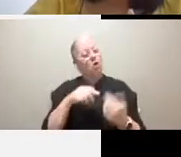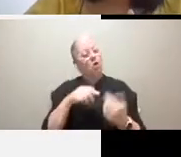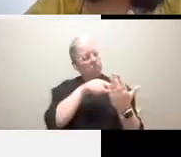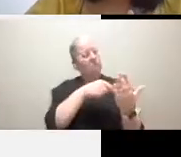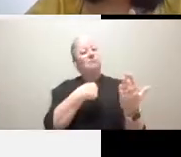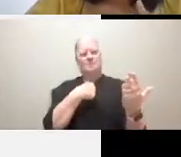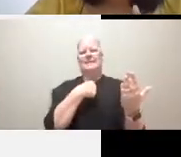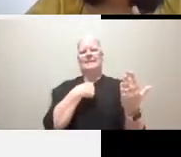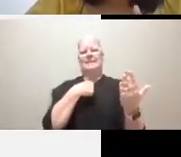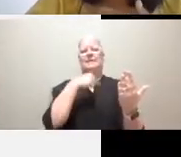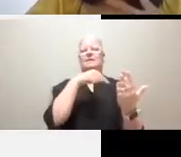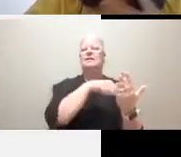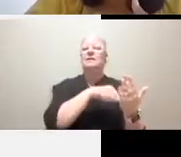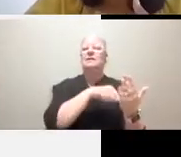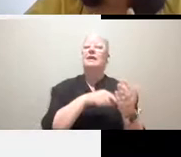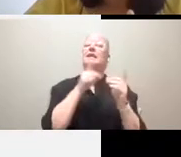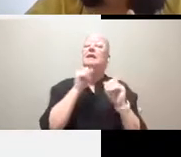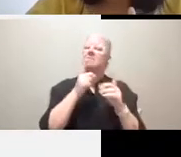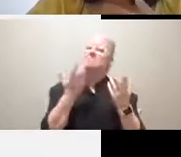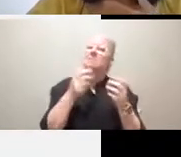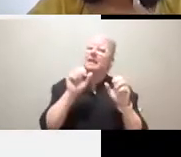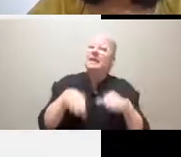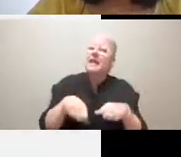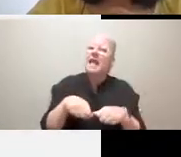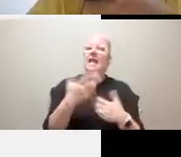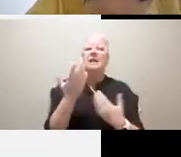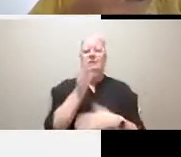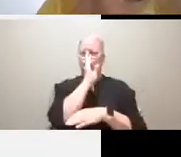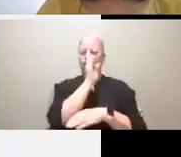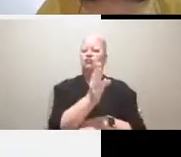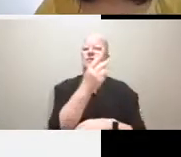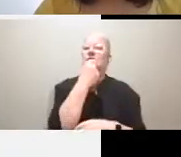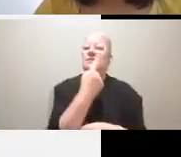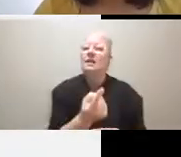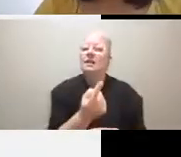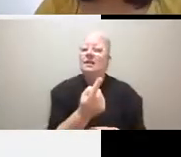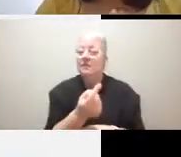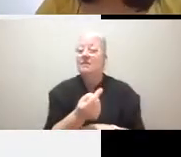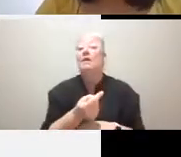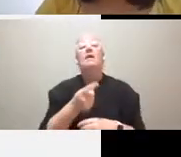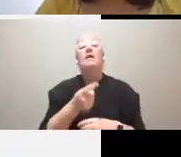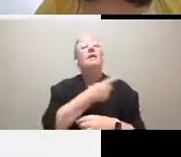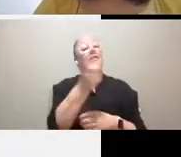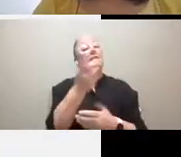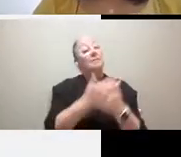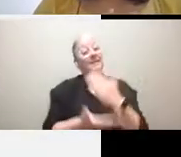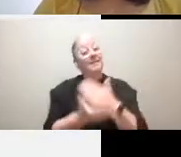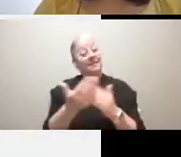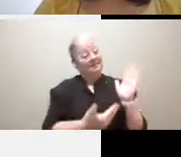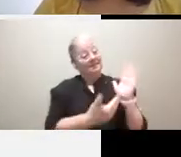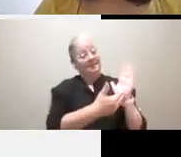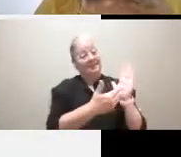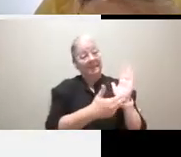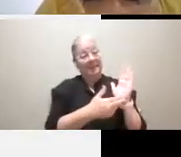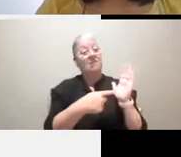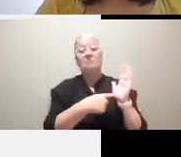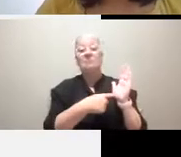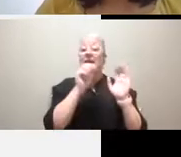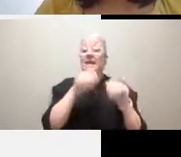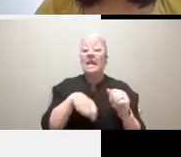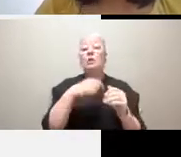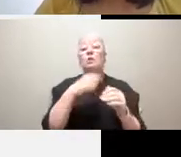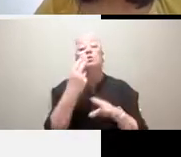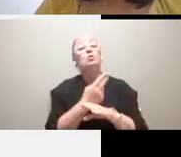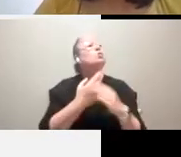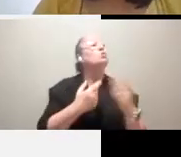frankly speak out. I mean, the policy is for them as well. And when this policy is usable, people, especially people